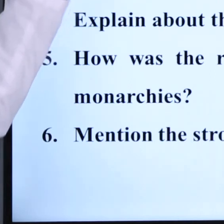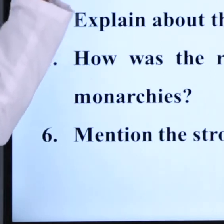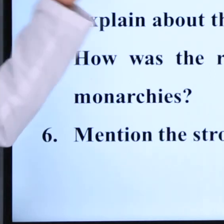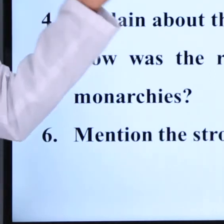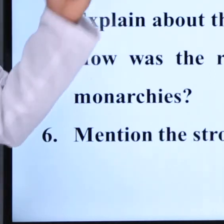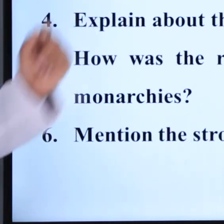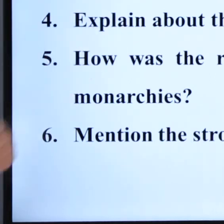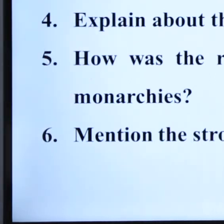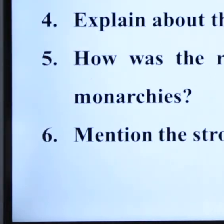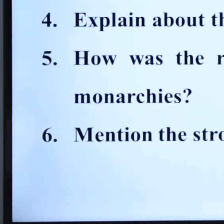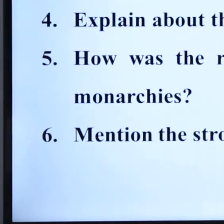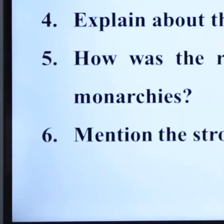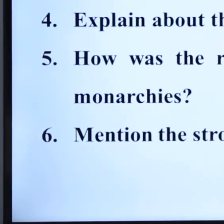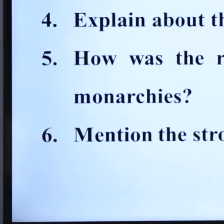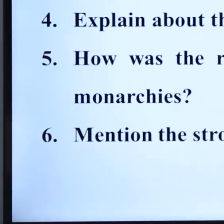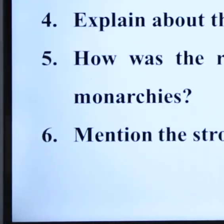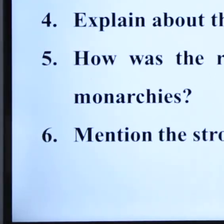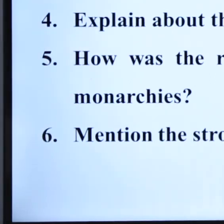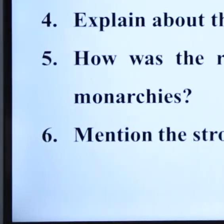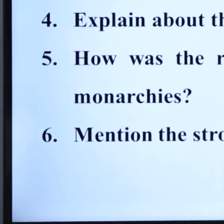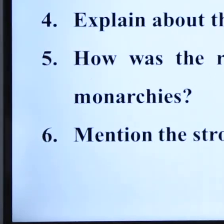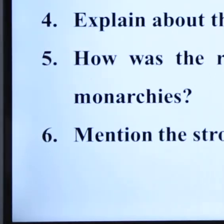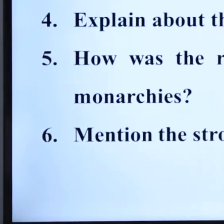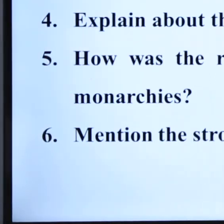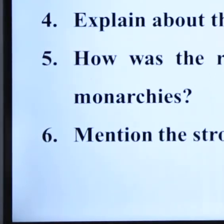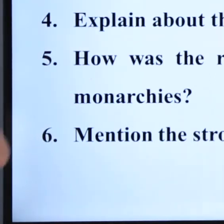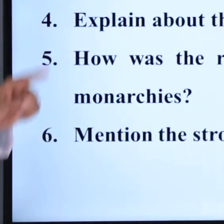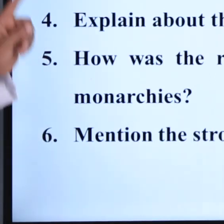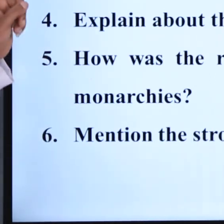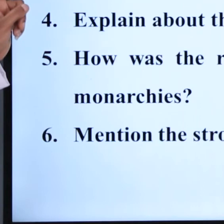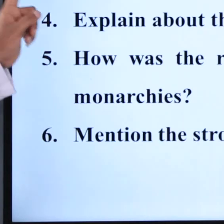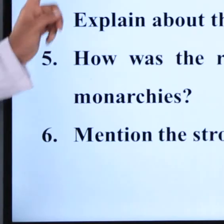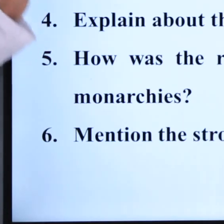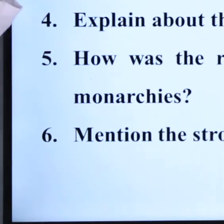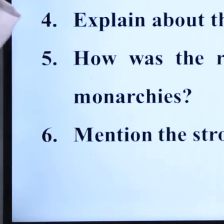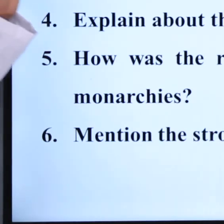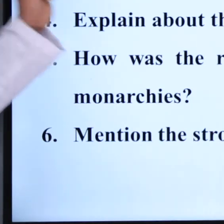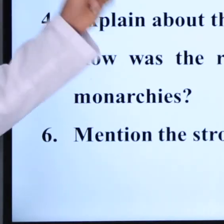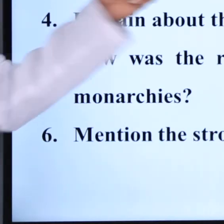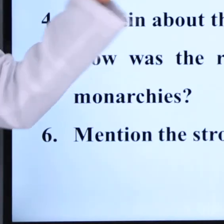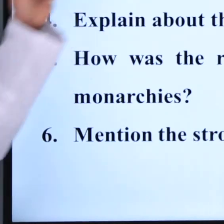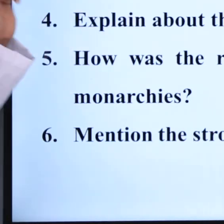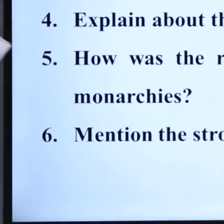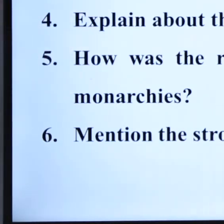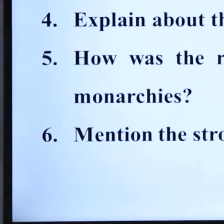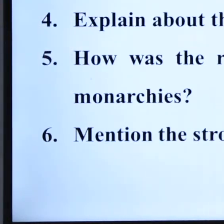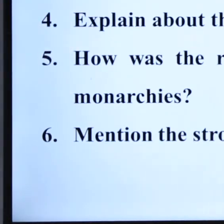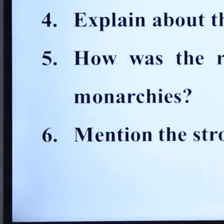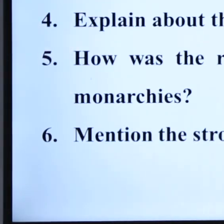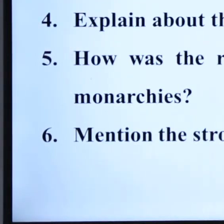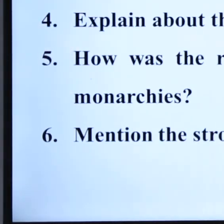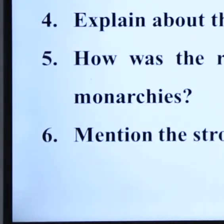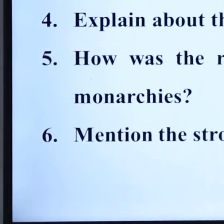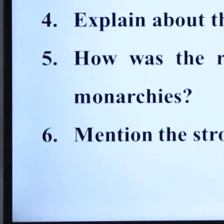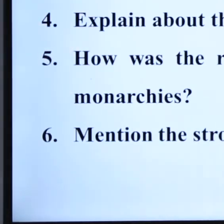the major contribution of Napoleon Bonaparte. Second, how did Napoleon came to